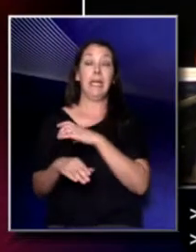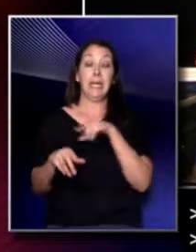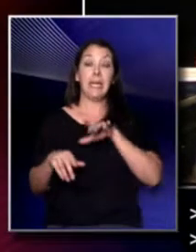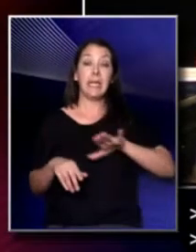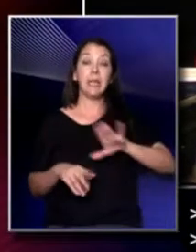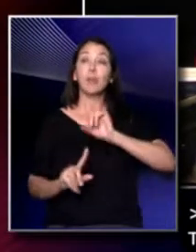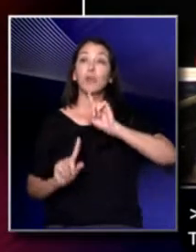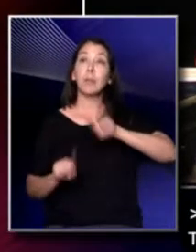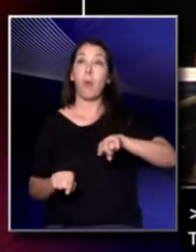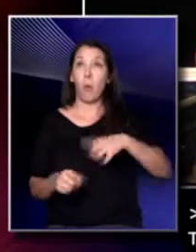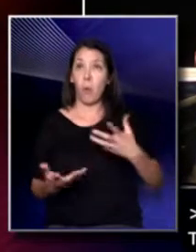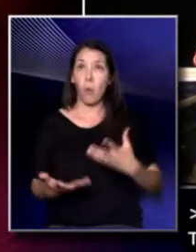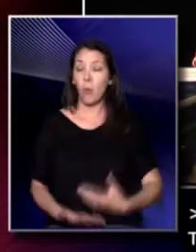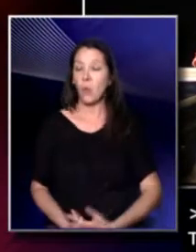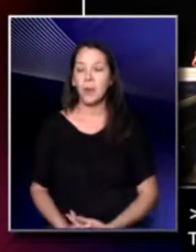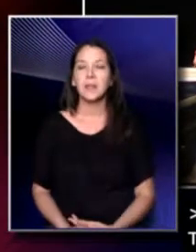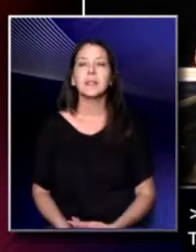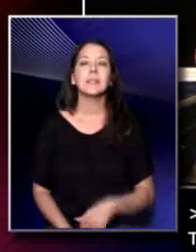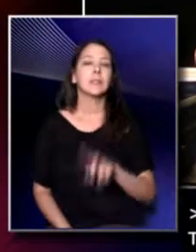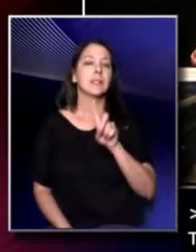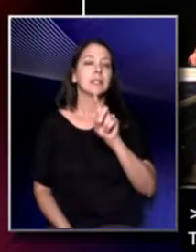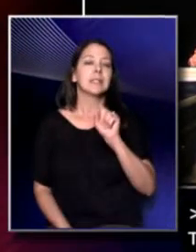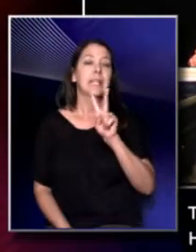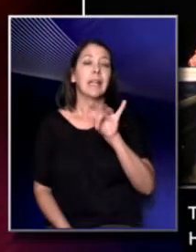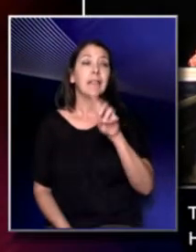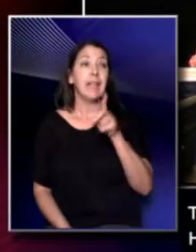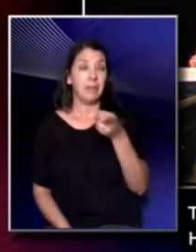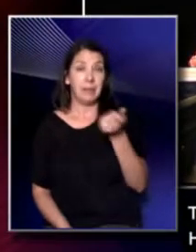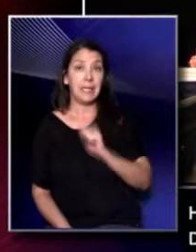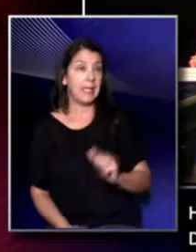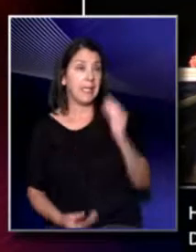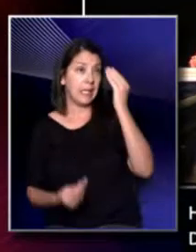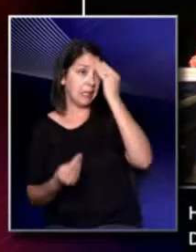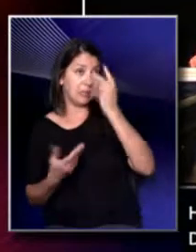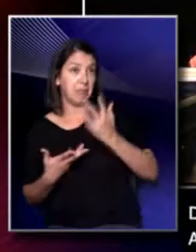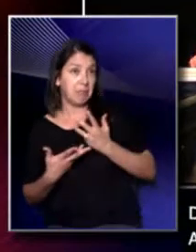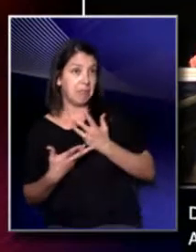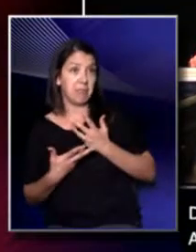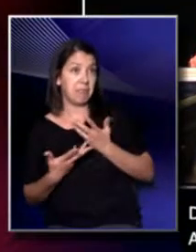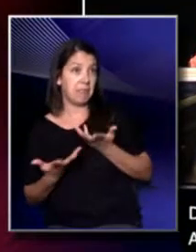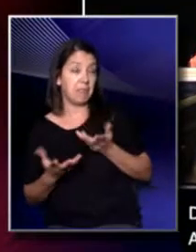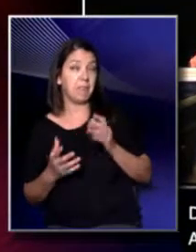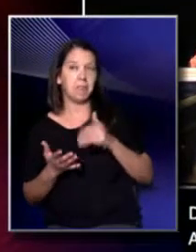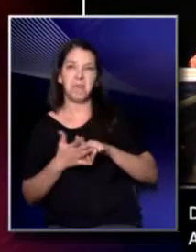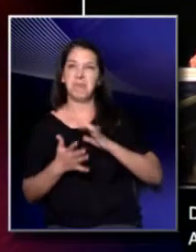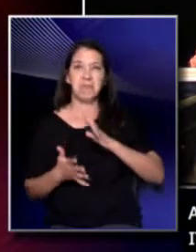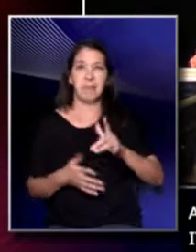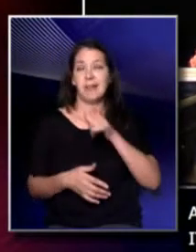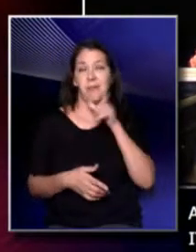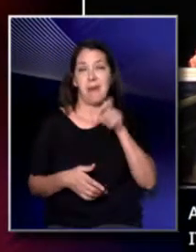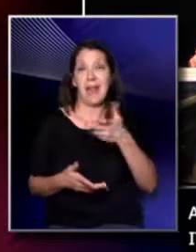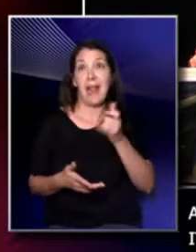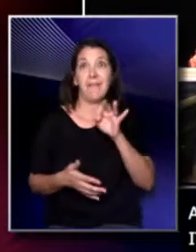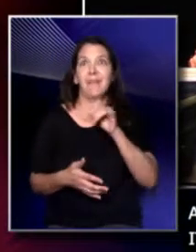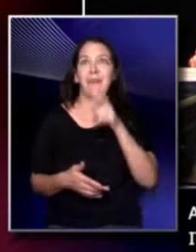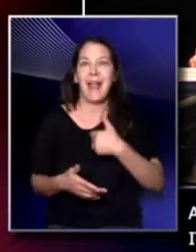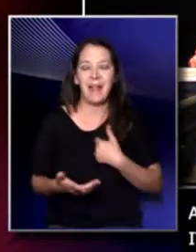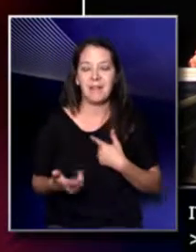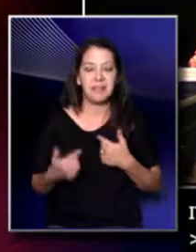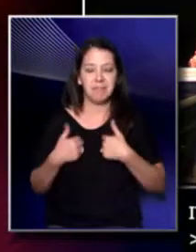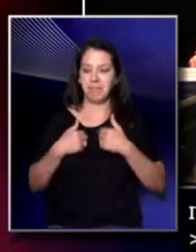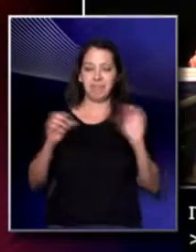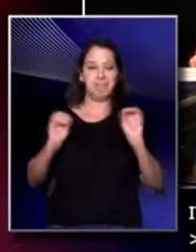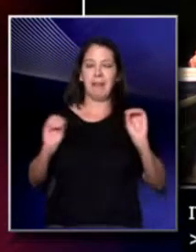report. David, is there anything to report? It's okay if there is not. There's nothing to report.